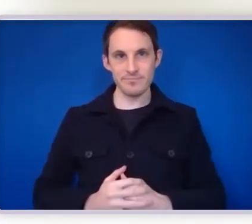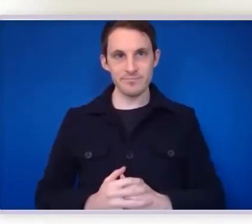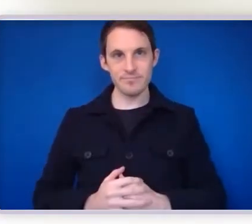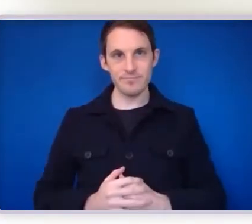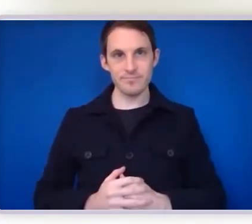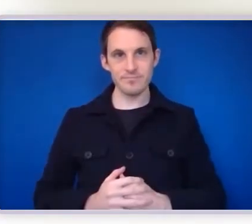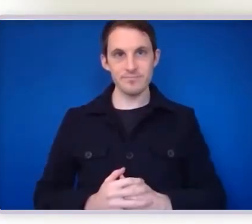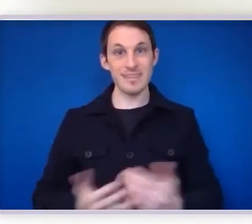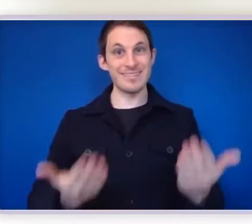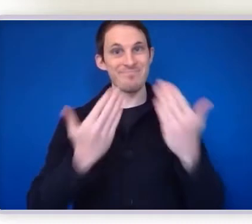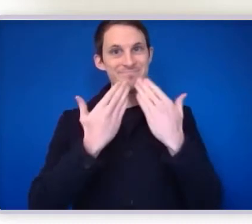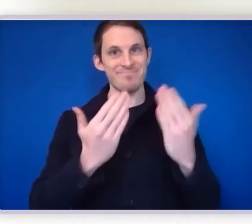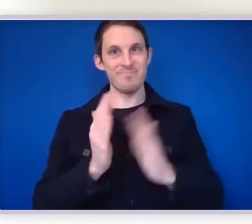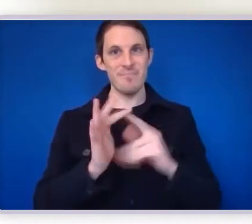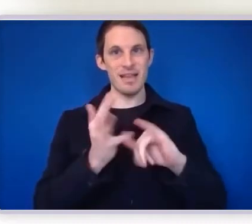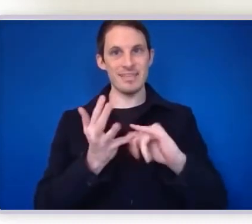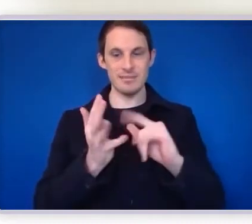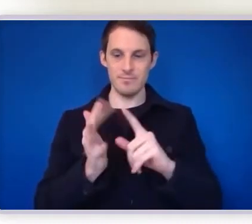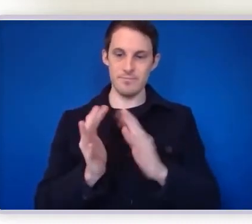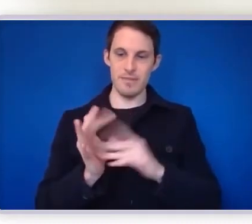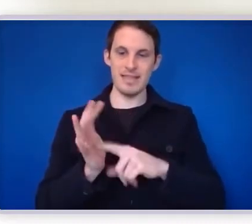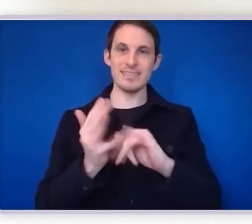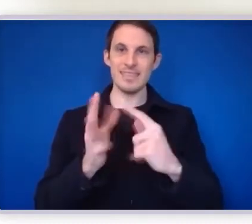Thanks, Melissa, and thank you, Daru.